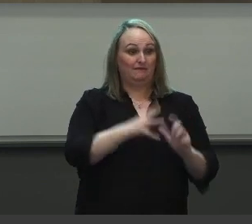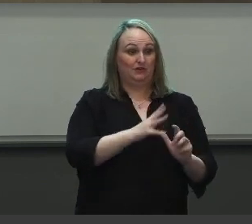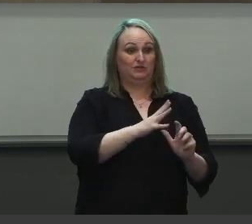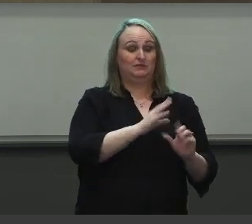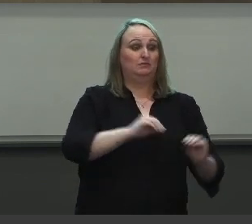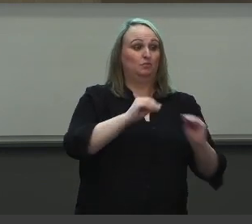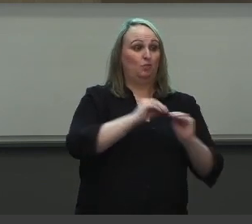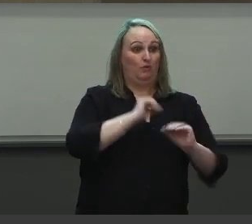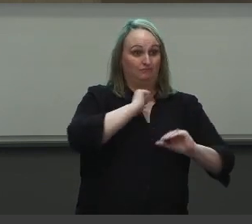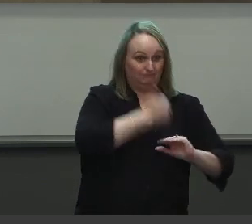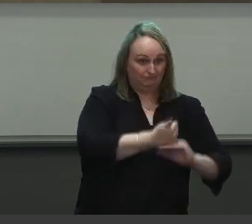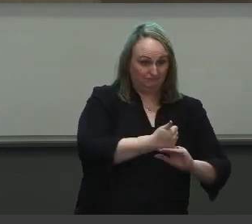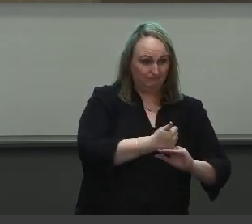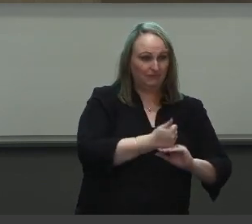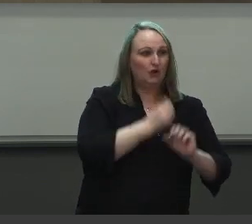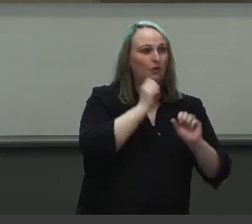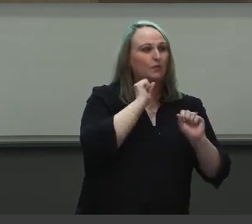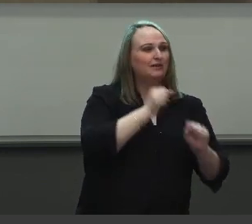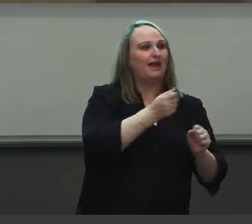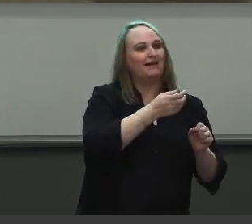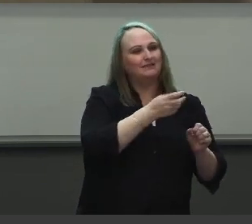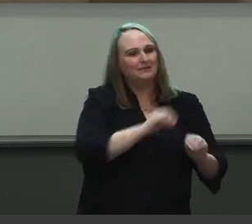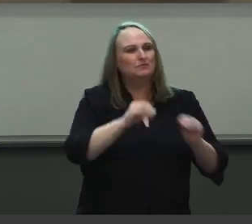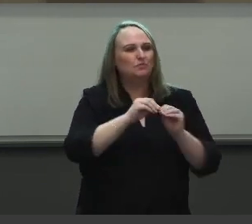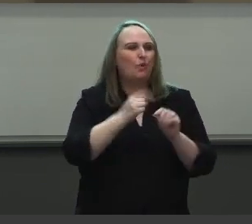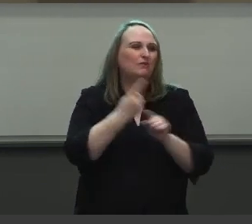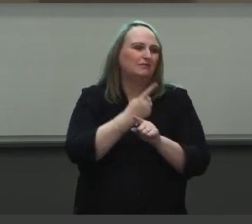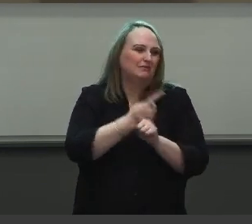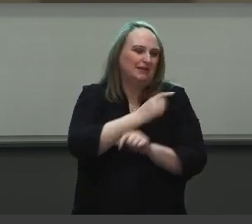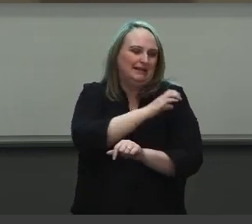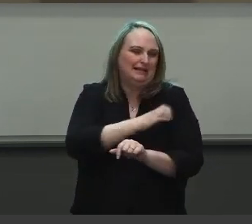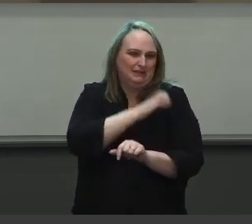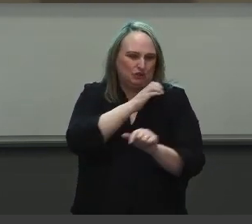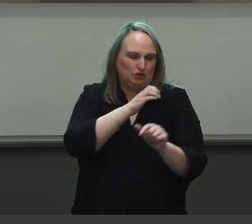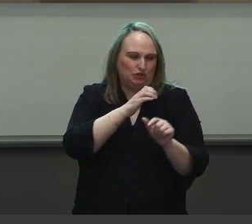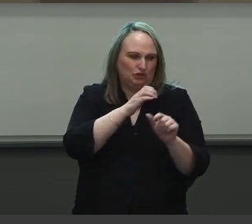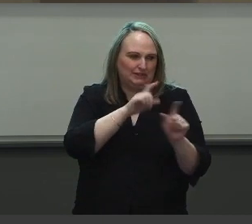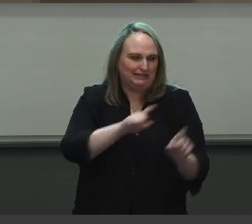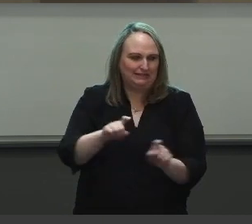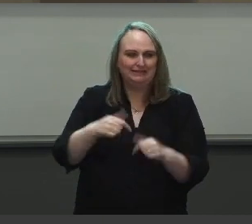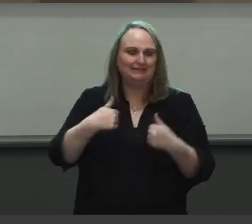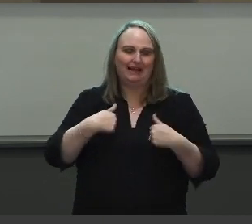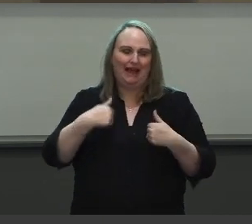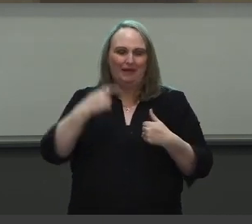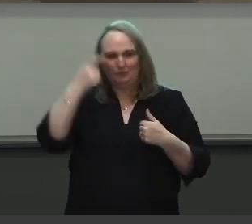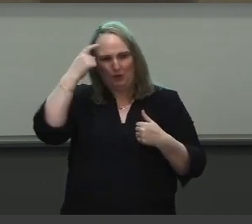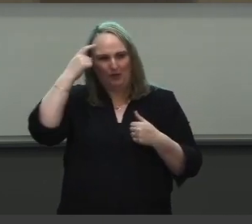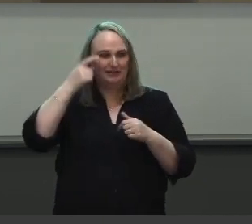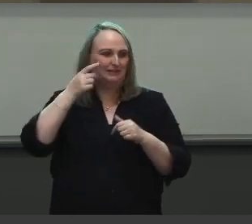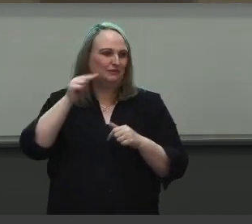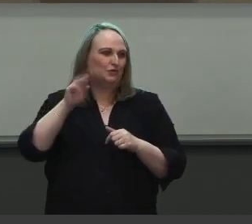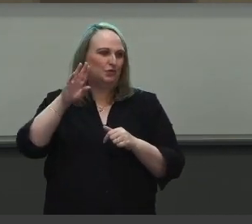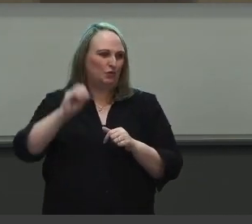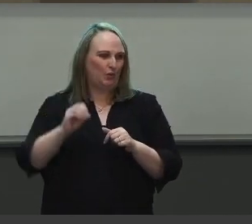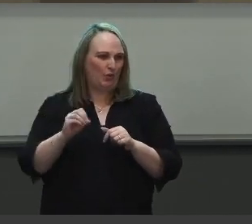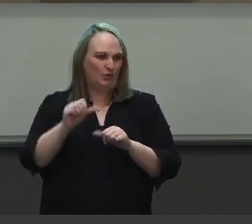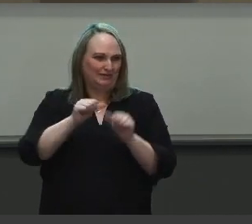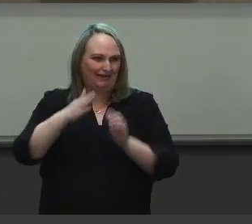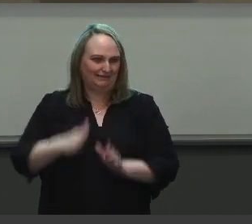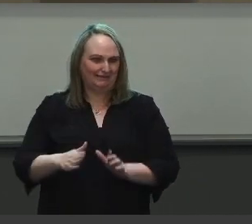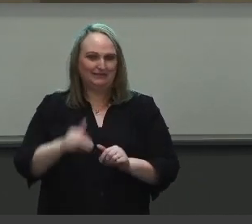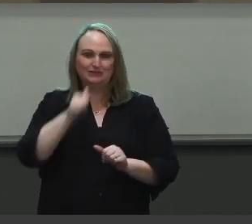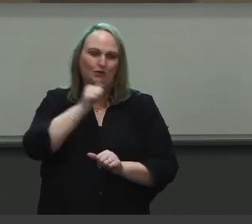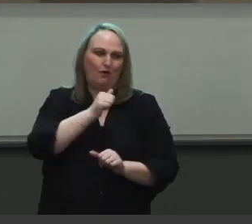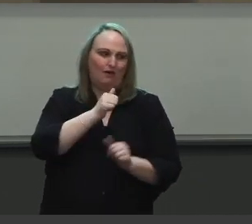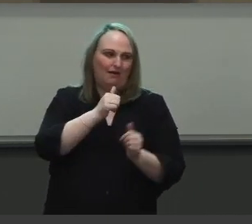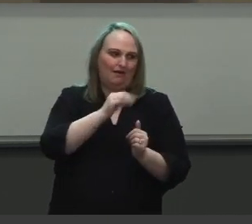into the clinical lens. Admittedly, I'm a cognitive neuroscientist. I am not a clinician. Mm-hmm. So my end goal in a lot